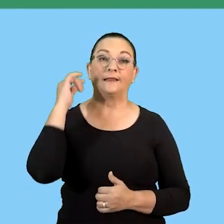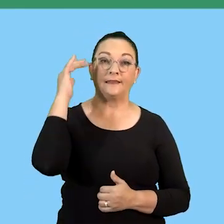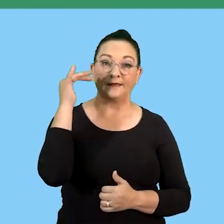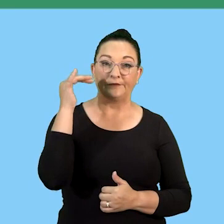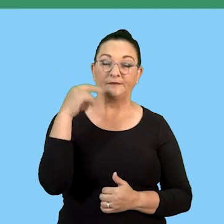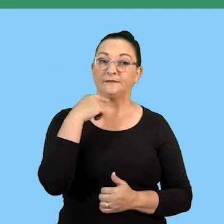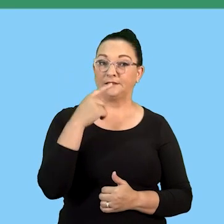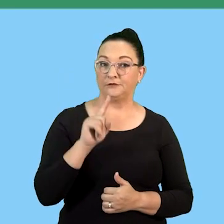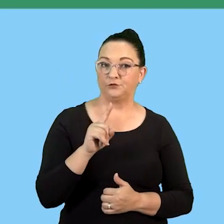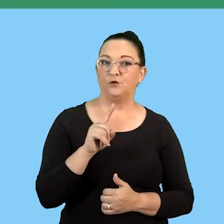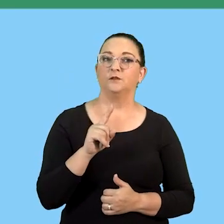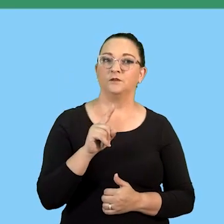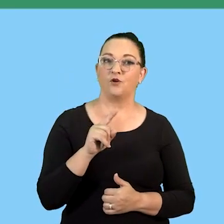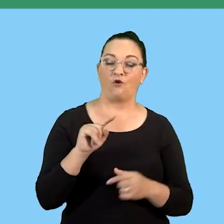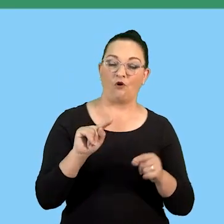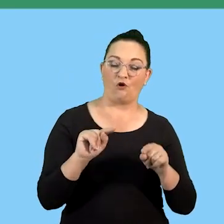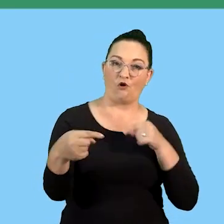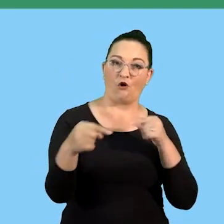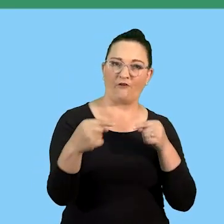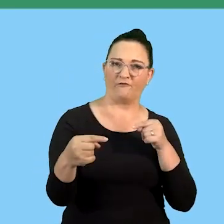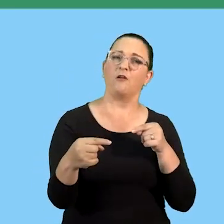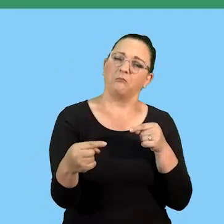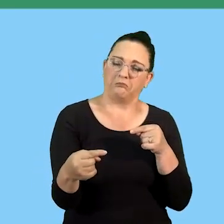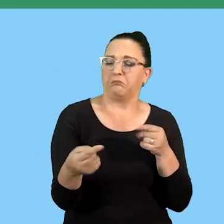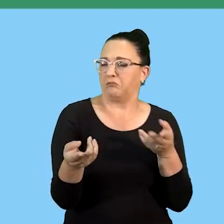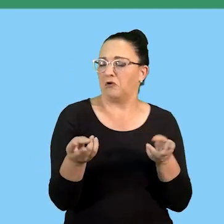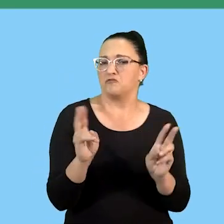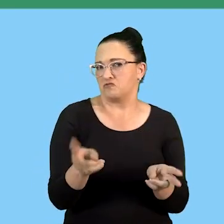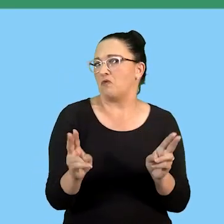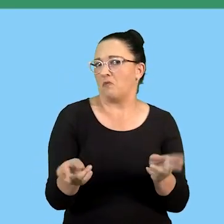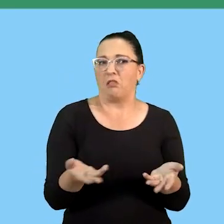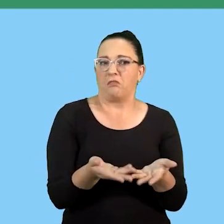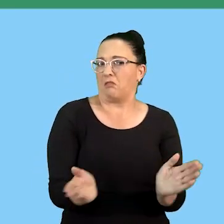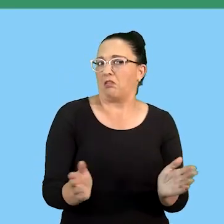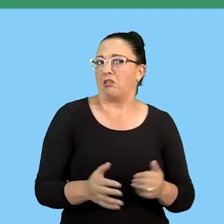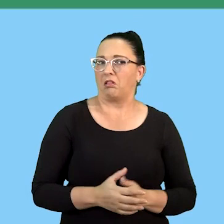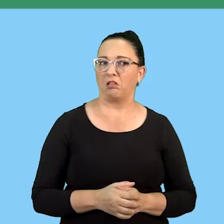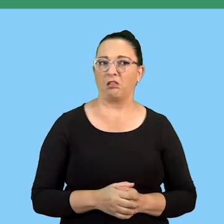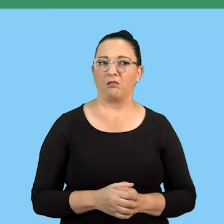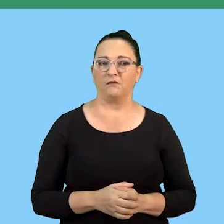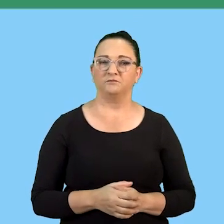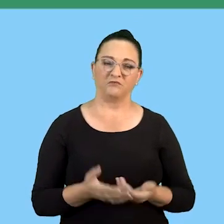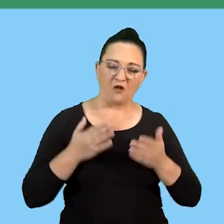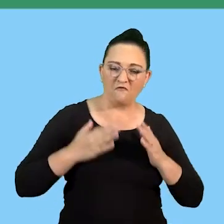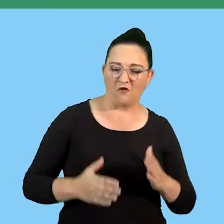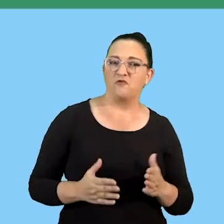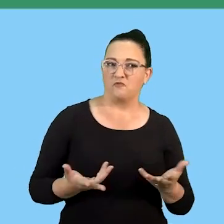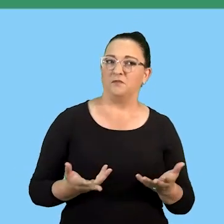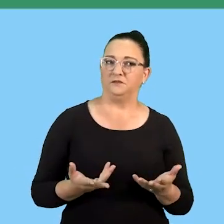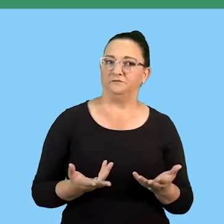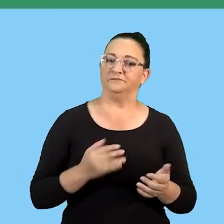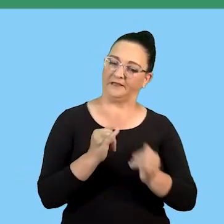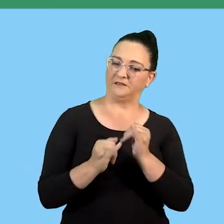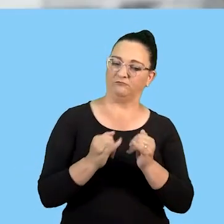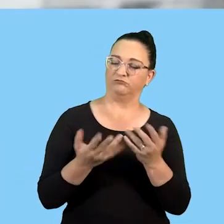based on the belief that conflict is a normal part of human interaction. If you remember when I started, I did say